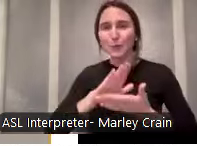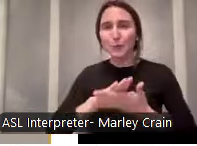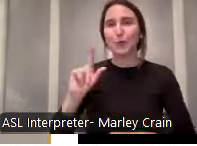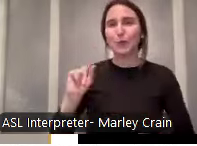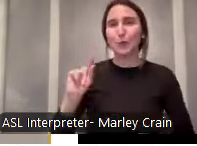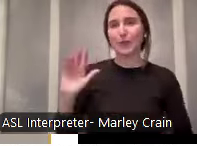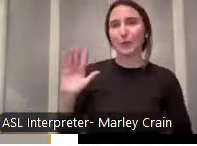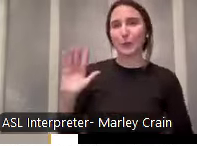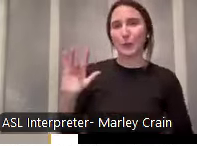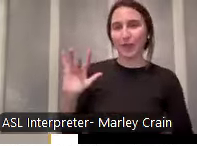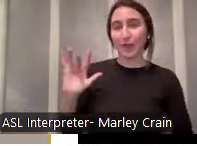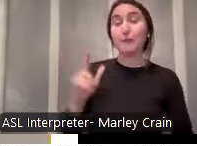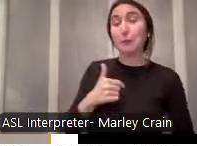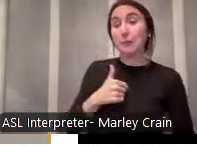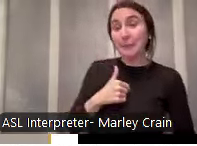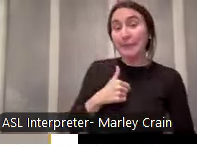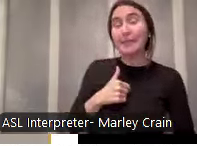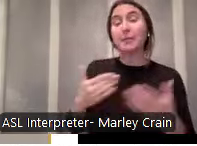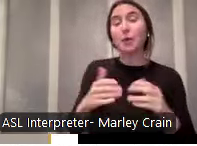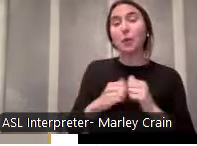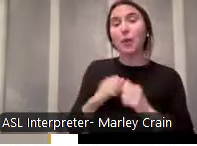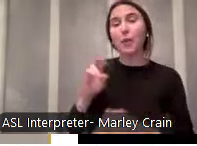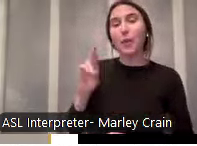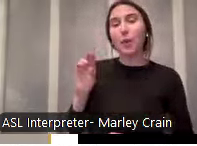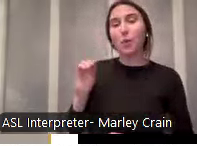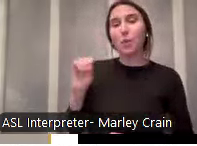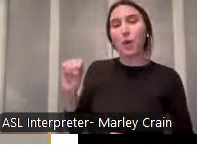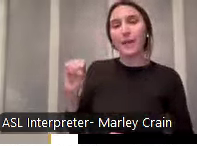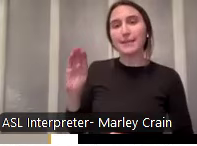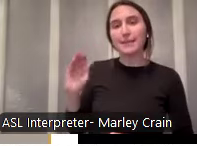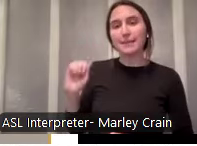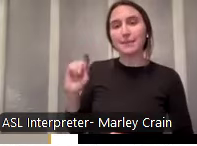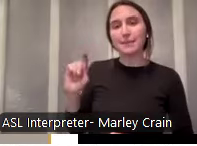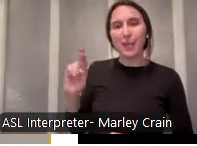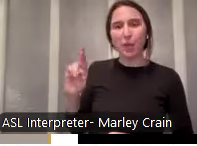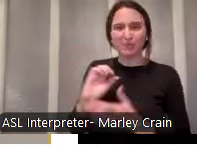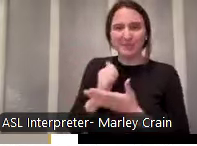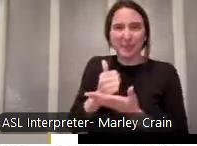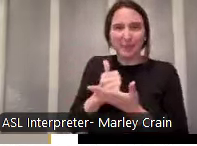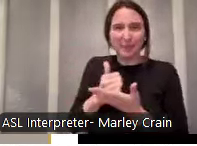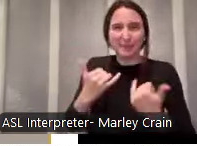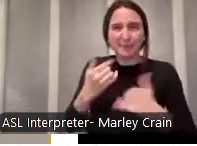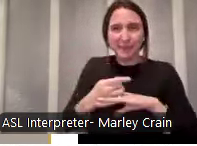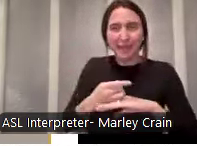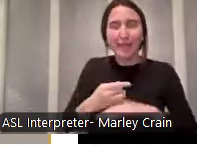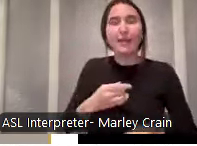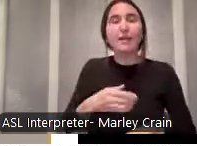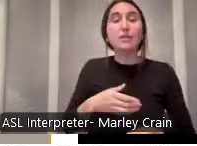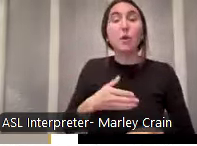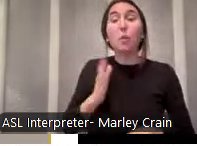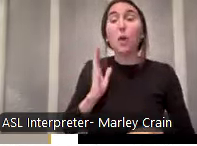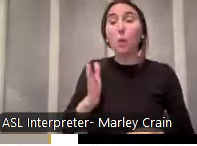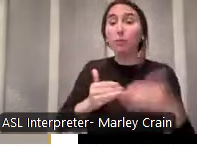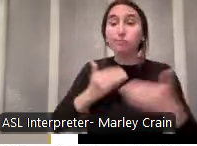Q&A, a question and answer button on the bottom of the screen. So we will pause throughout for questions, but